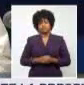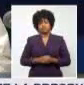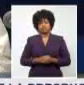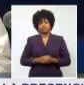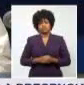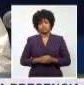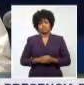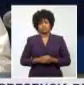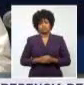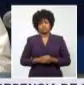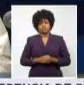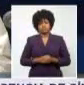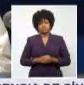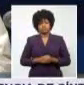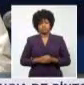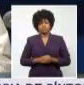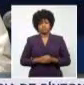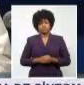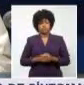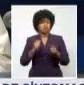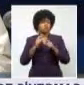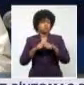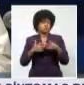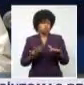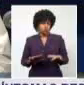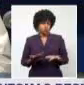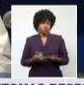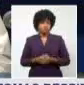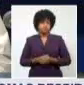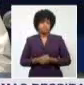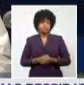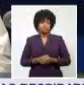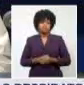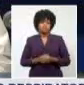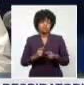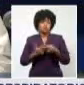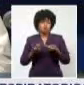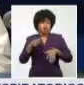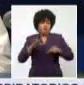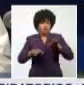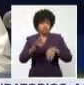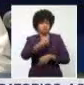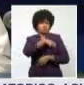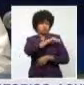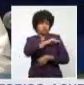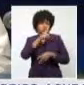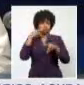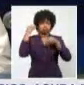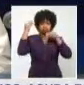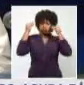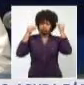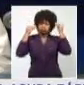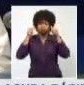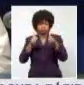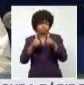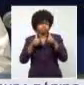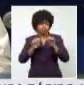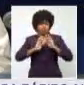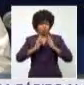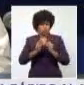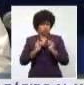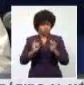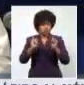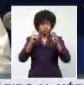say this because the population has asked us